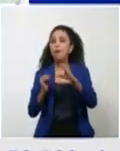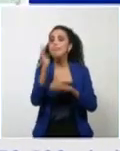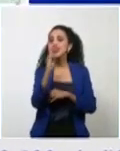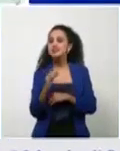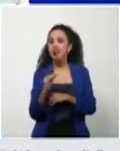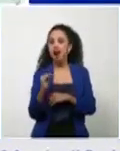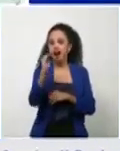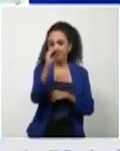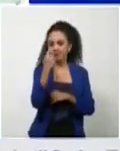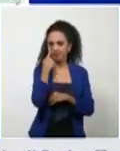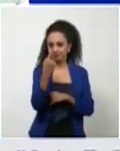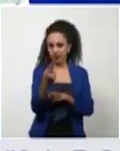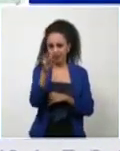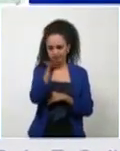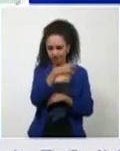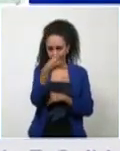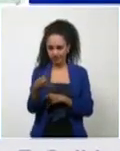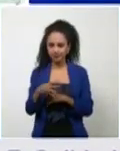Chile,